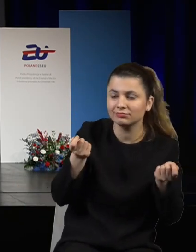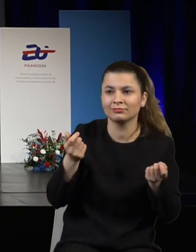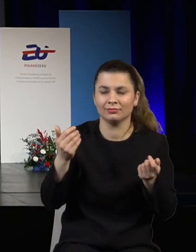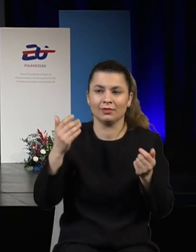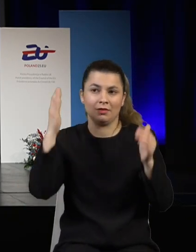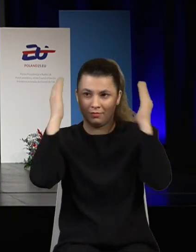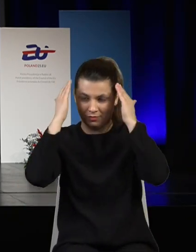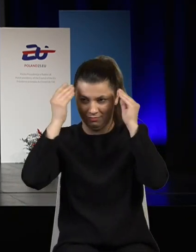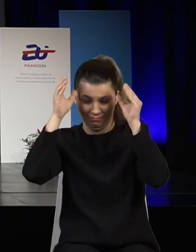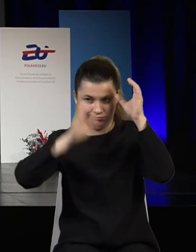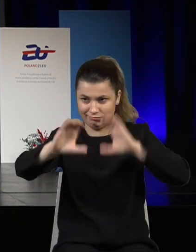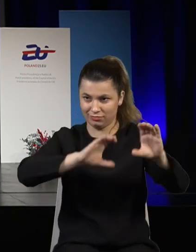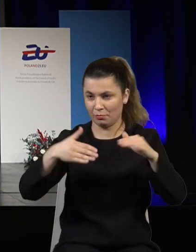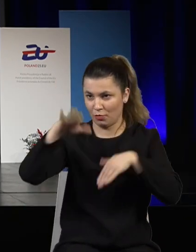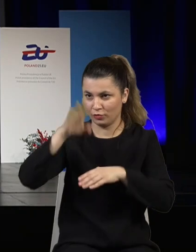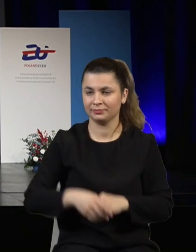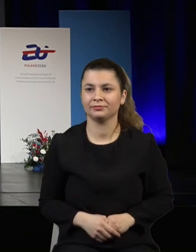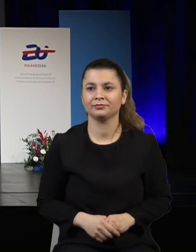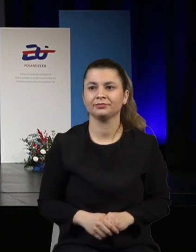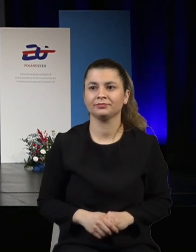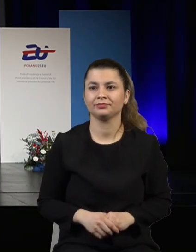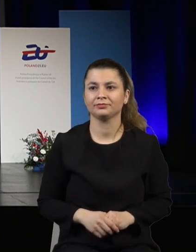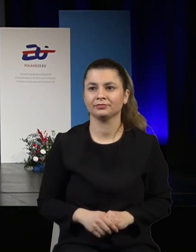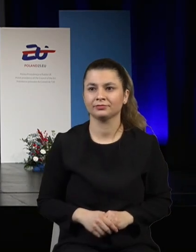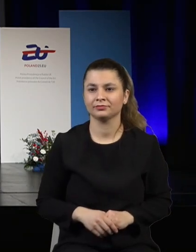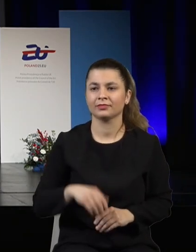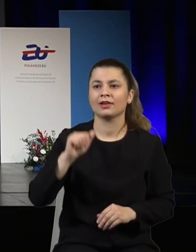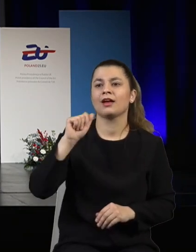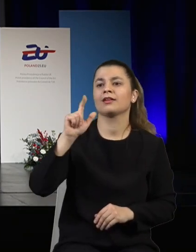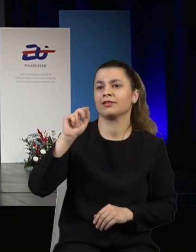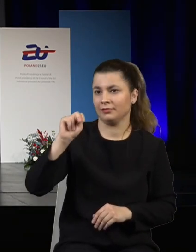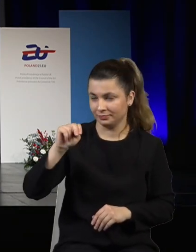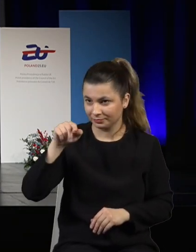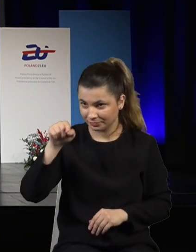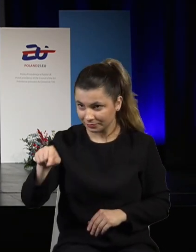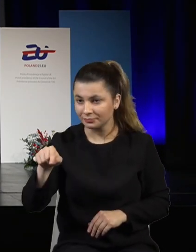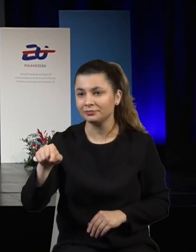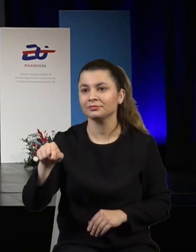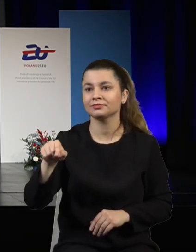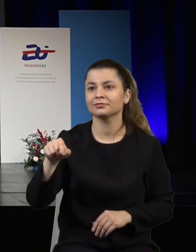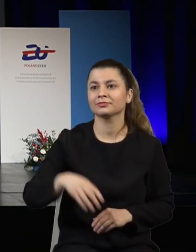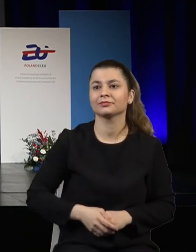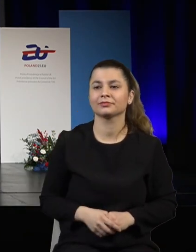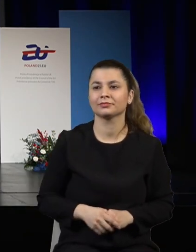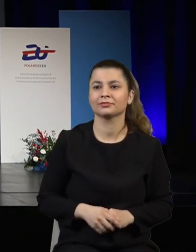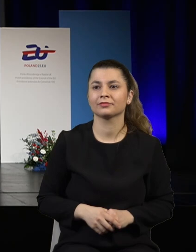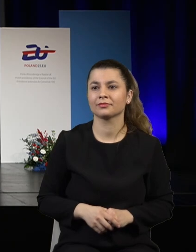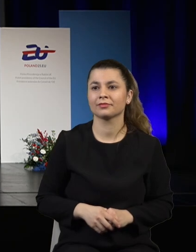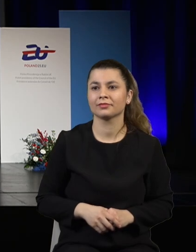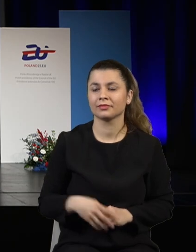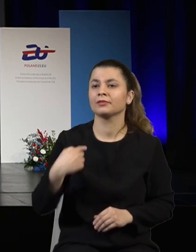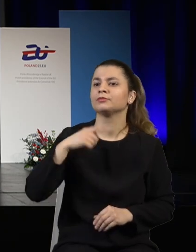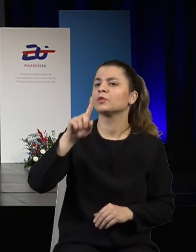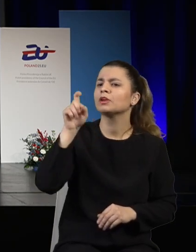Alan, question to you about the possible future financial instruments. What